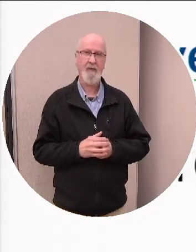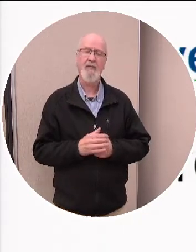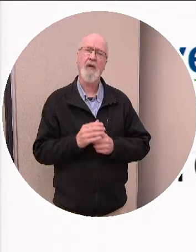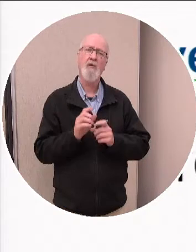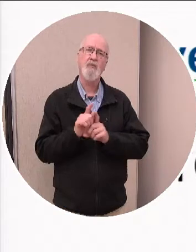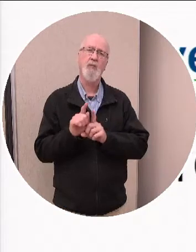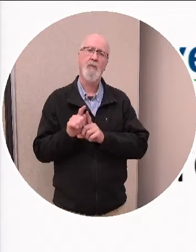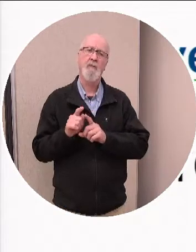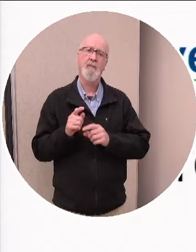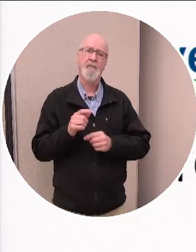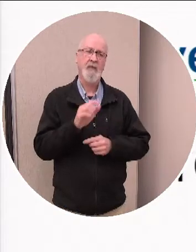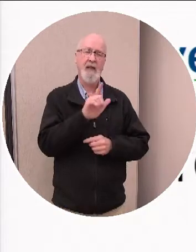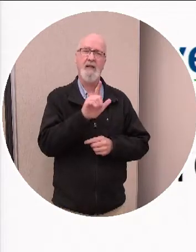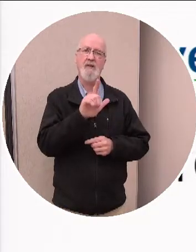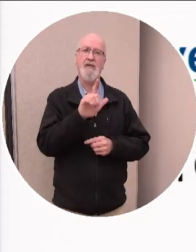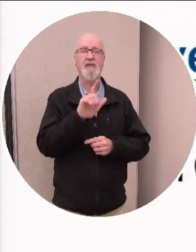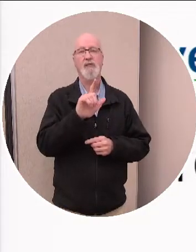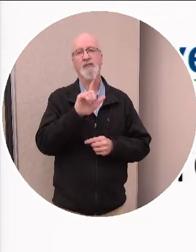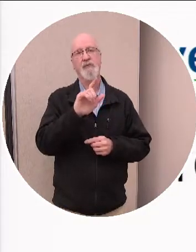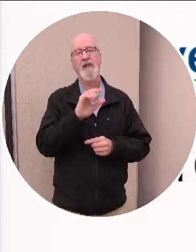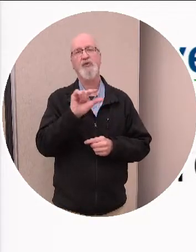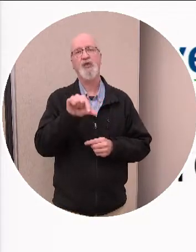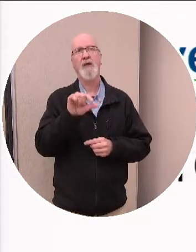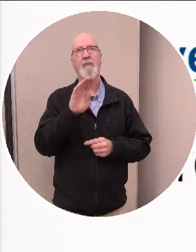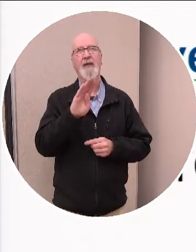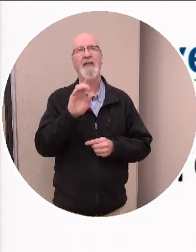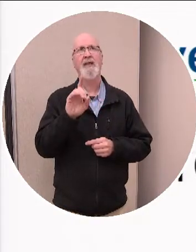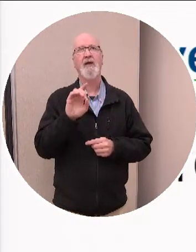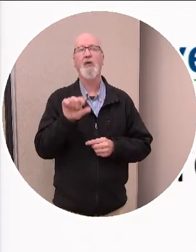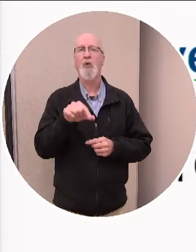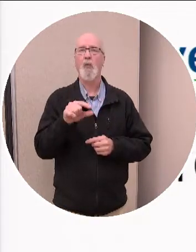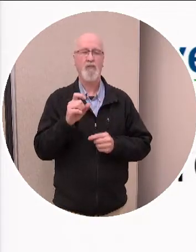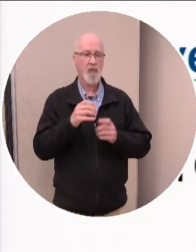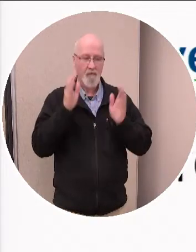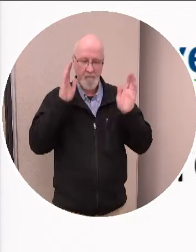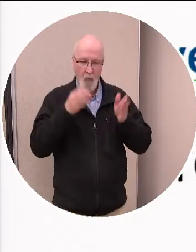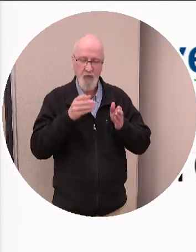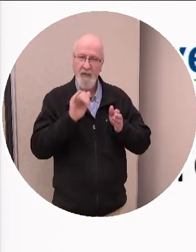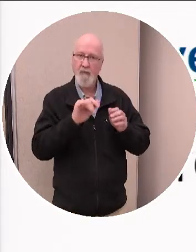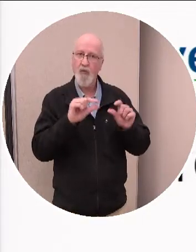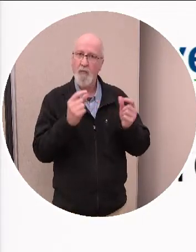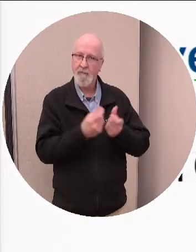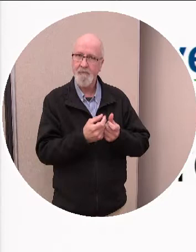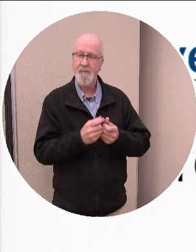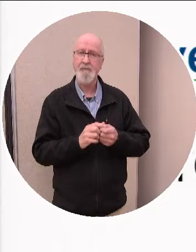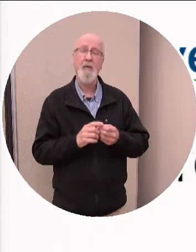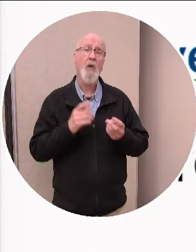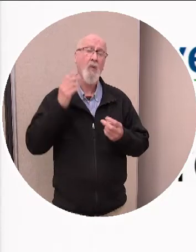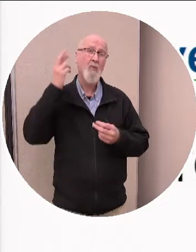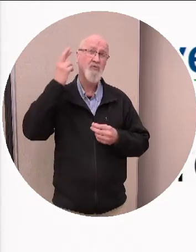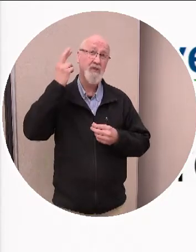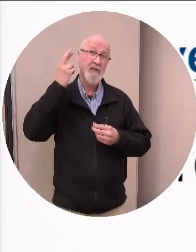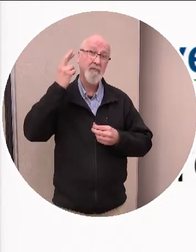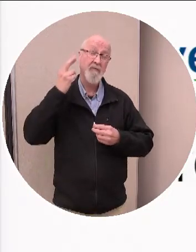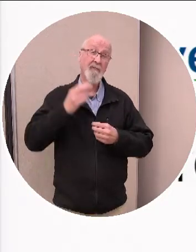well, LGBTQ or 2S LGBTQ focus. And the reason for that